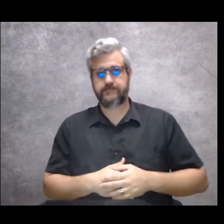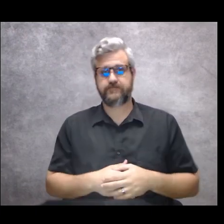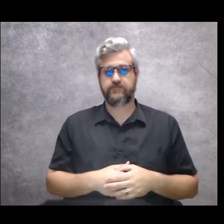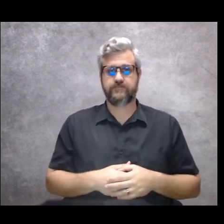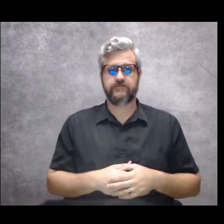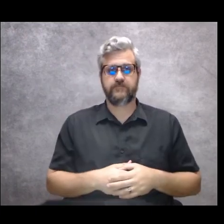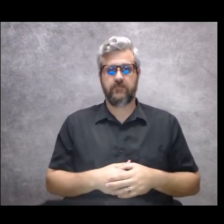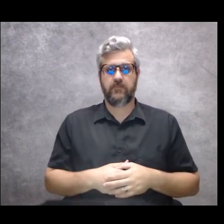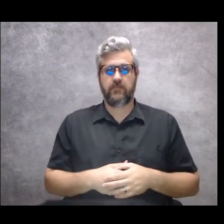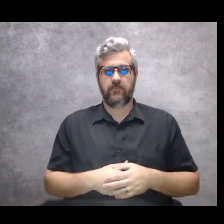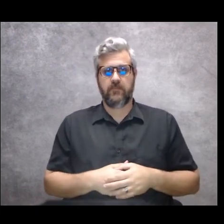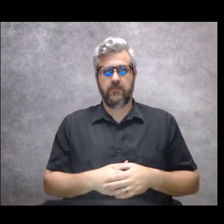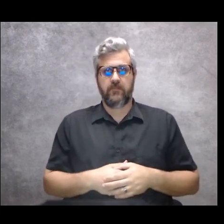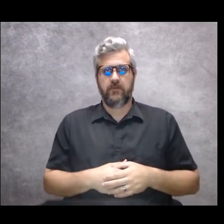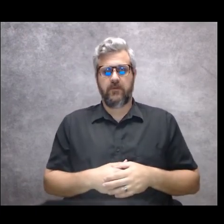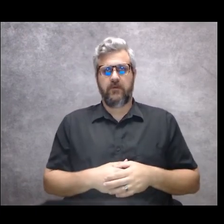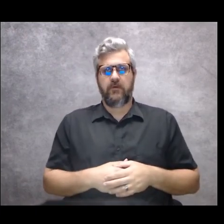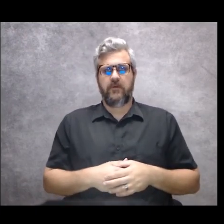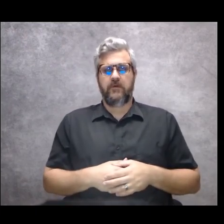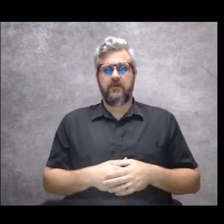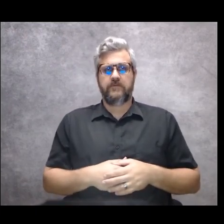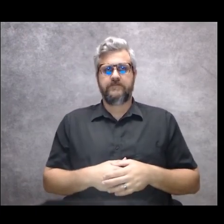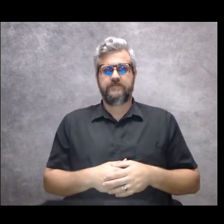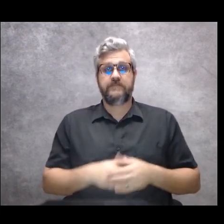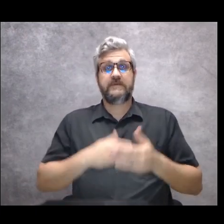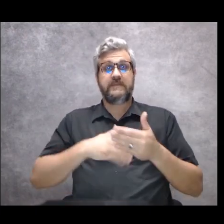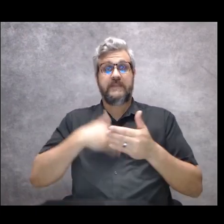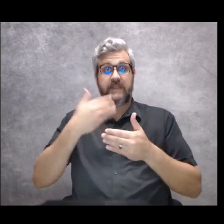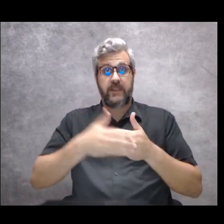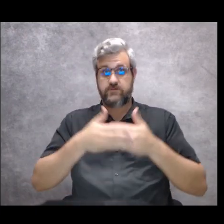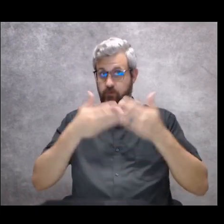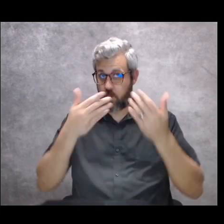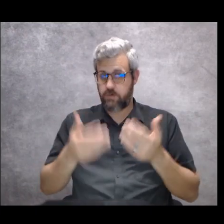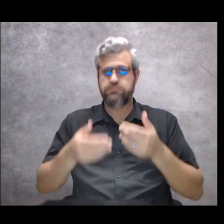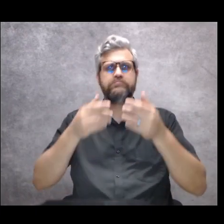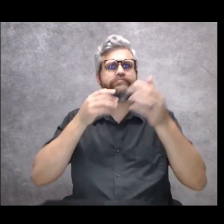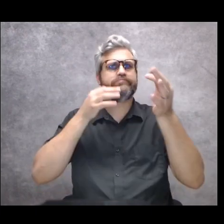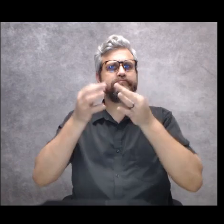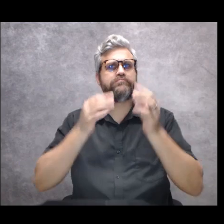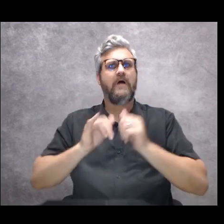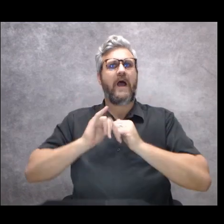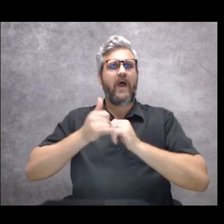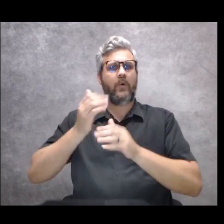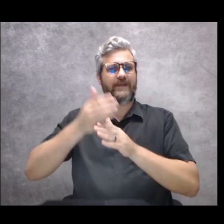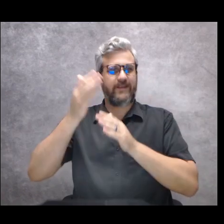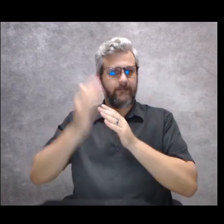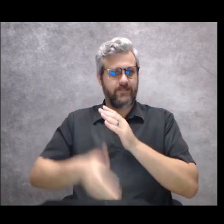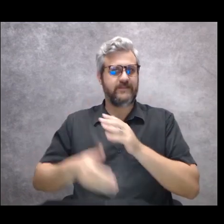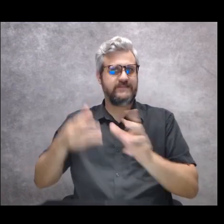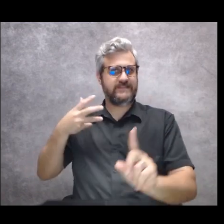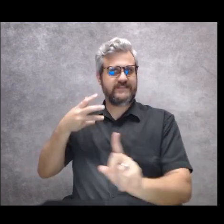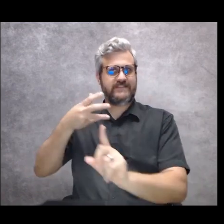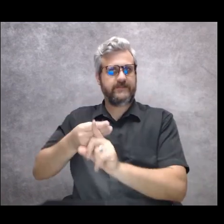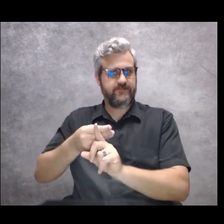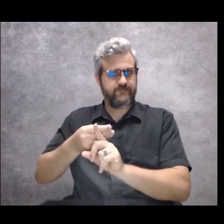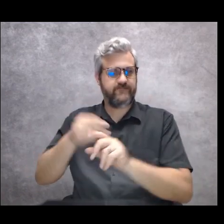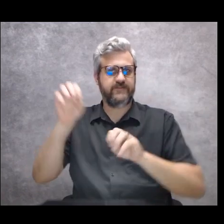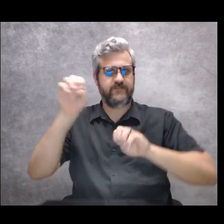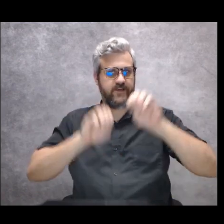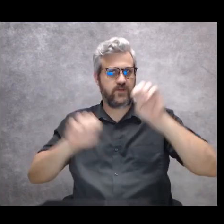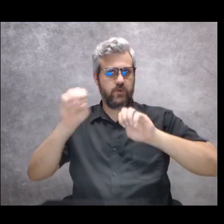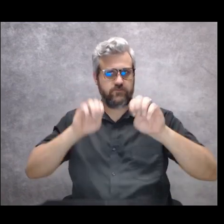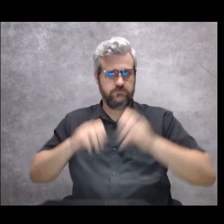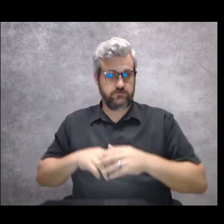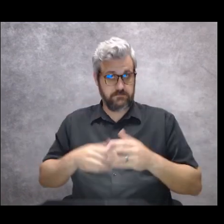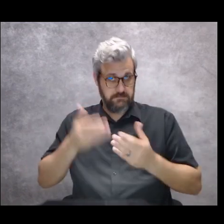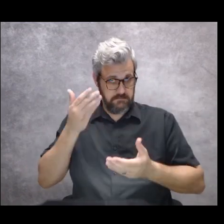The next part we're going to talk about is directions for completing the summative evaluation. You may want to print out the summative evaluation